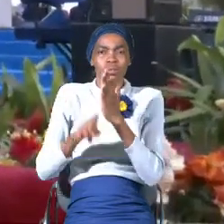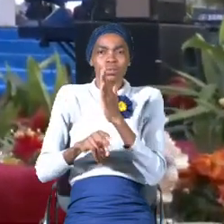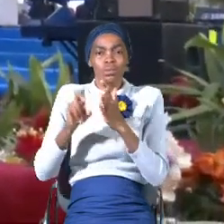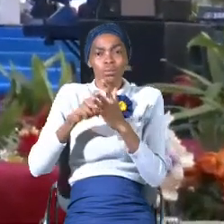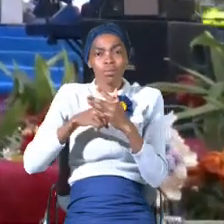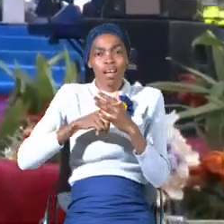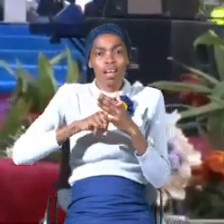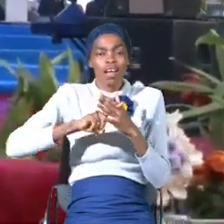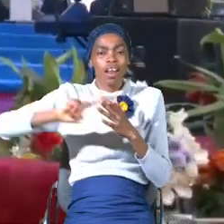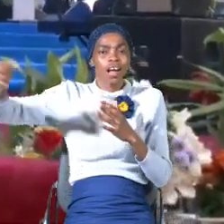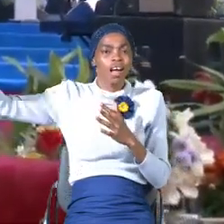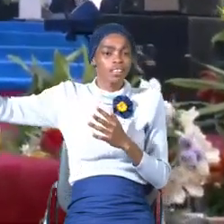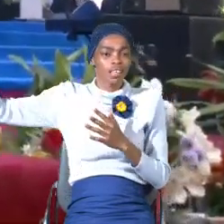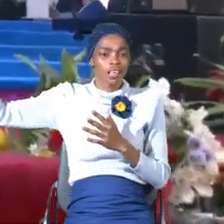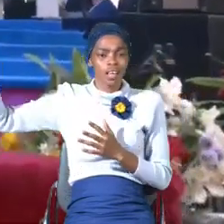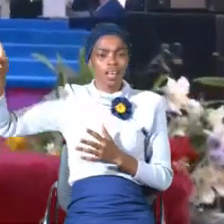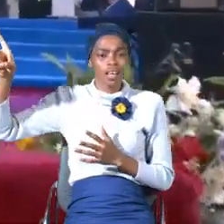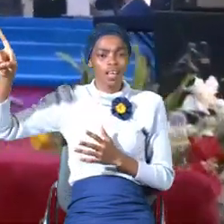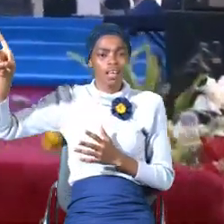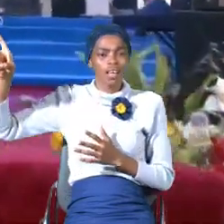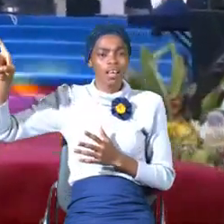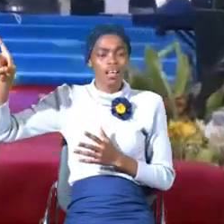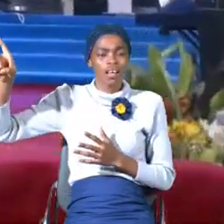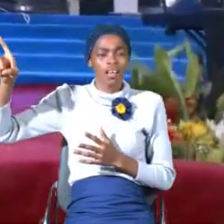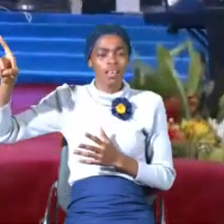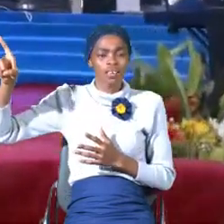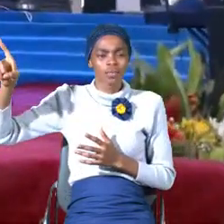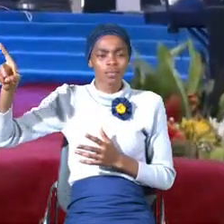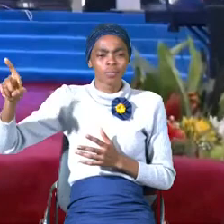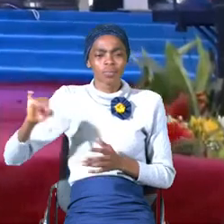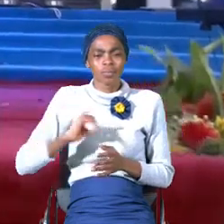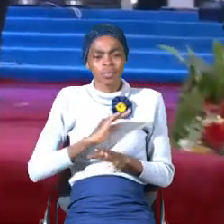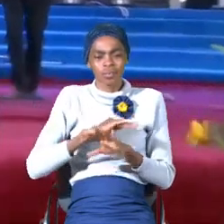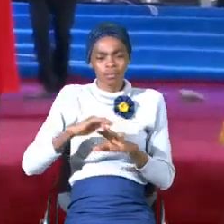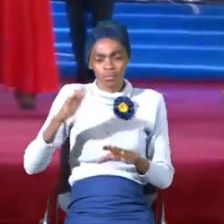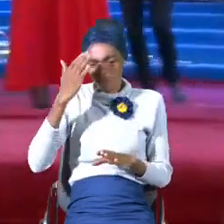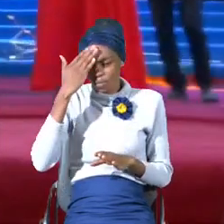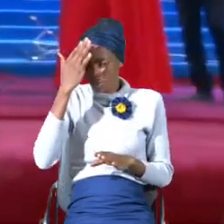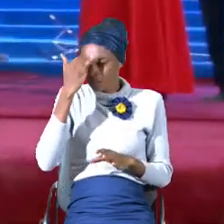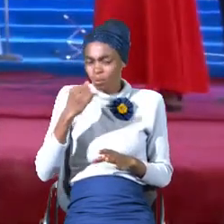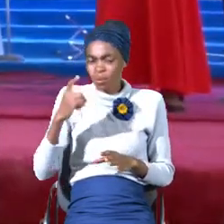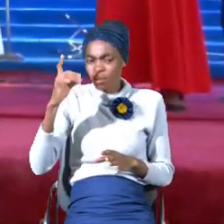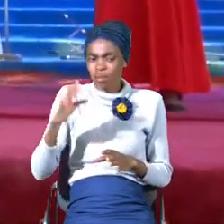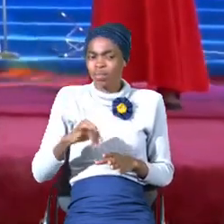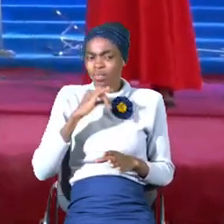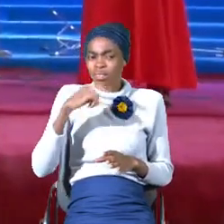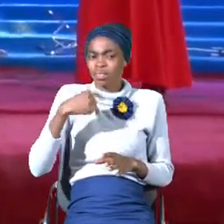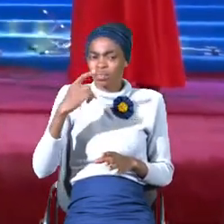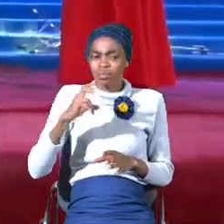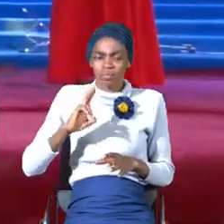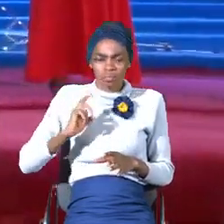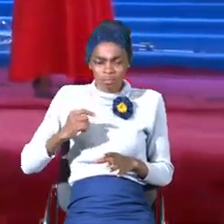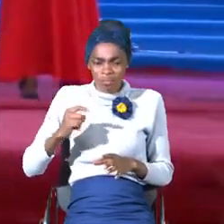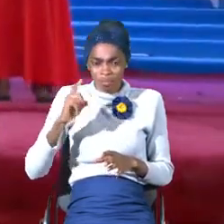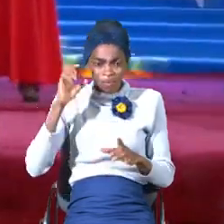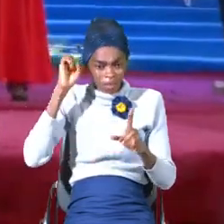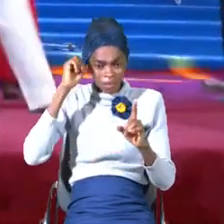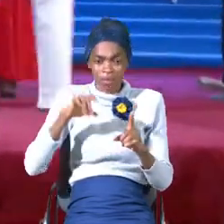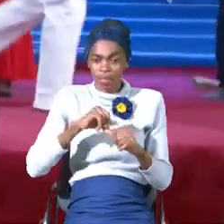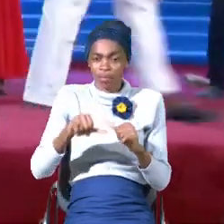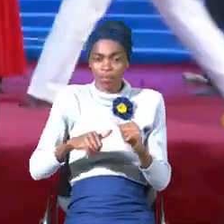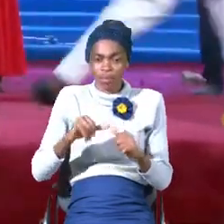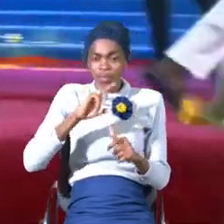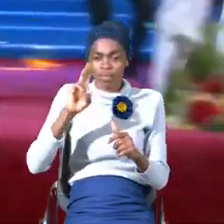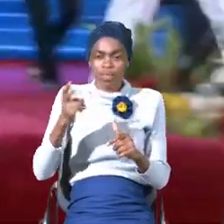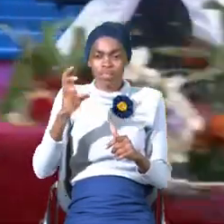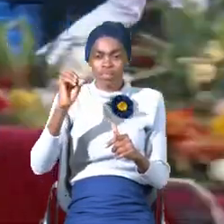Okunkun parada. I don't know why the Lord is telling me about 2 Corinthians 10:5. For the